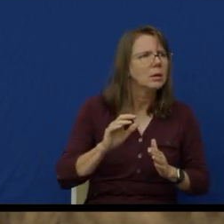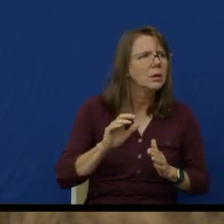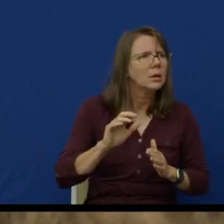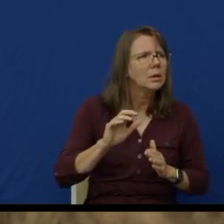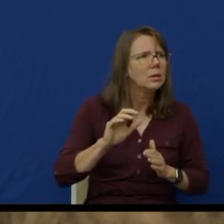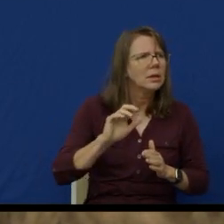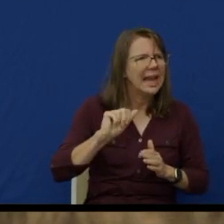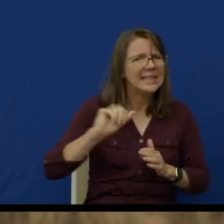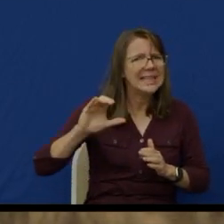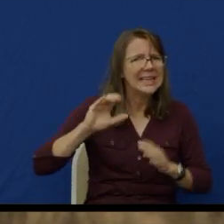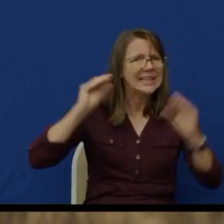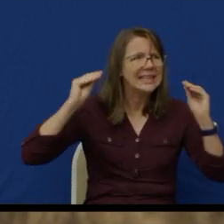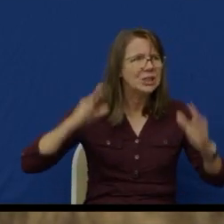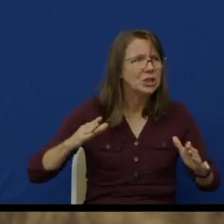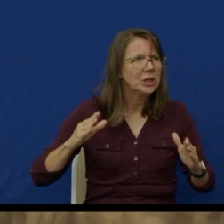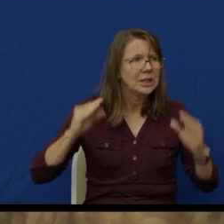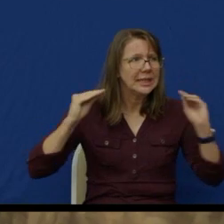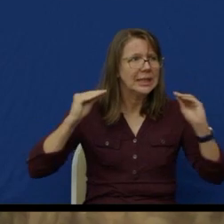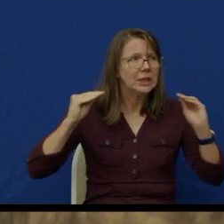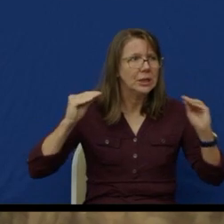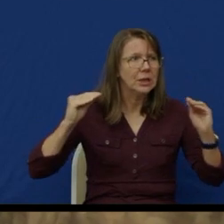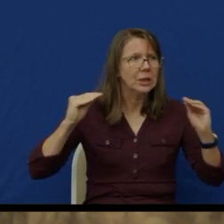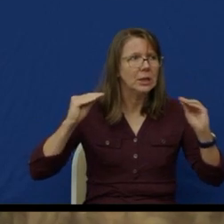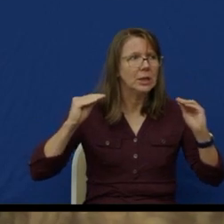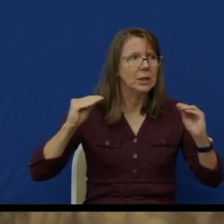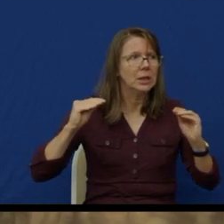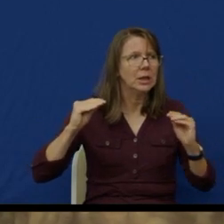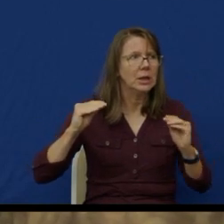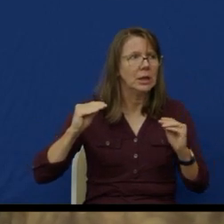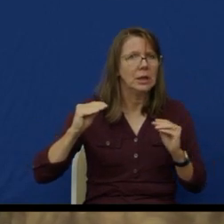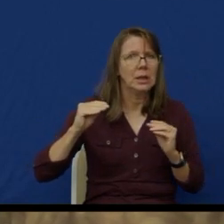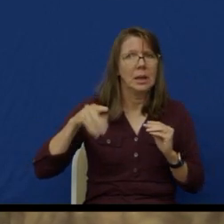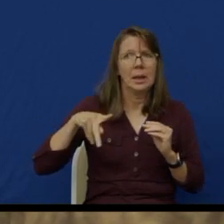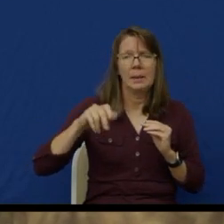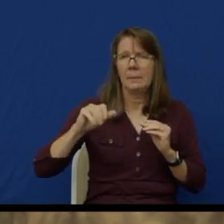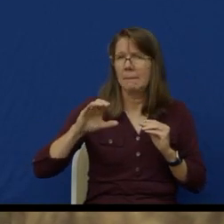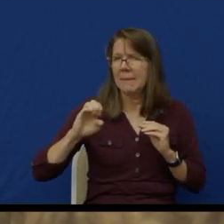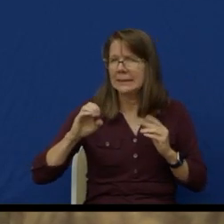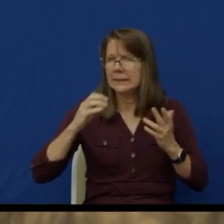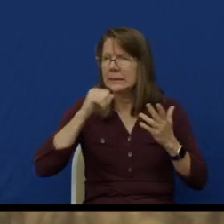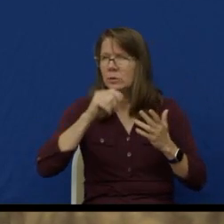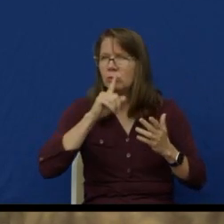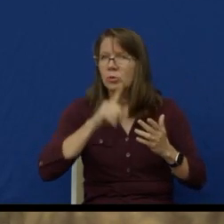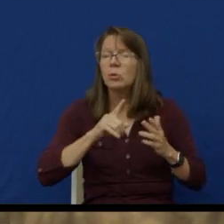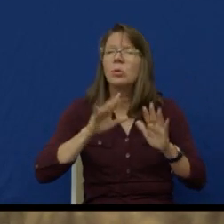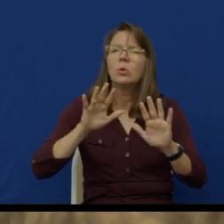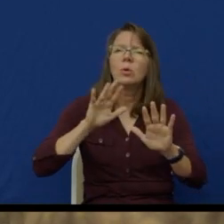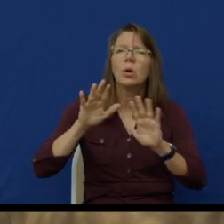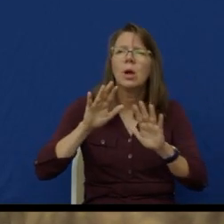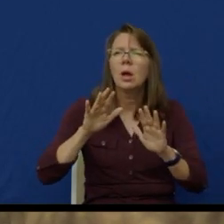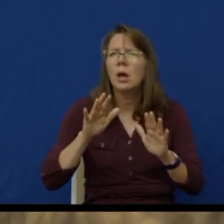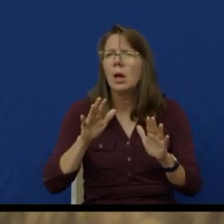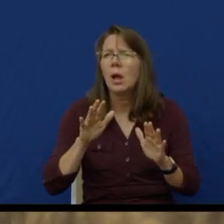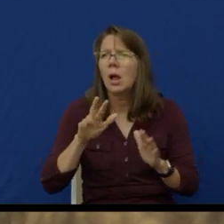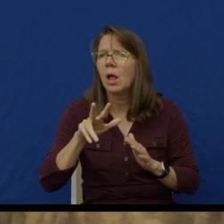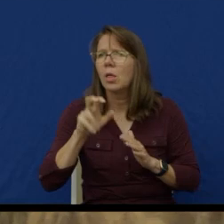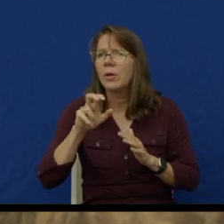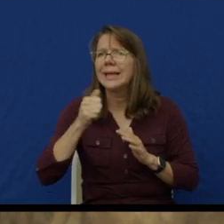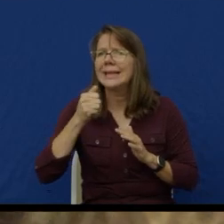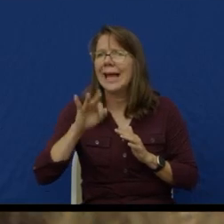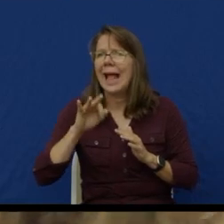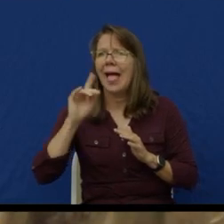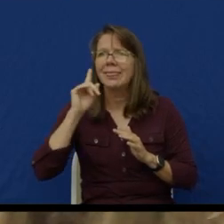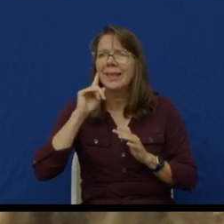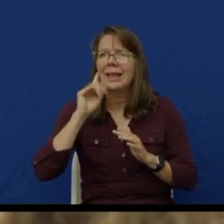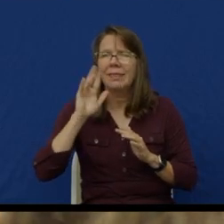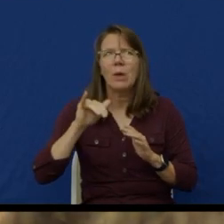this is something that we've talked about a lot over the past year. I think there was some initial, I don't know that it made it through in 319, but I think it was initially